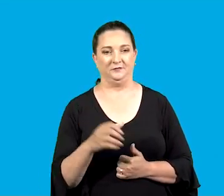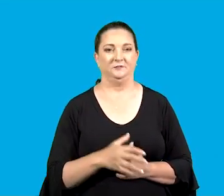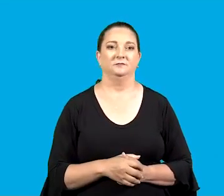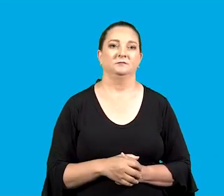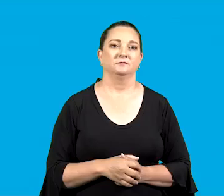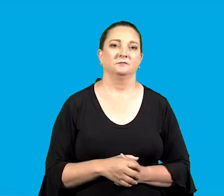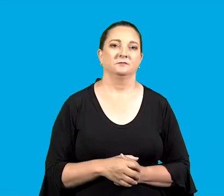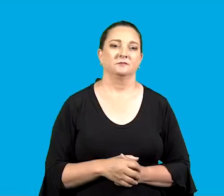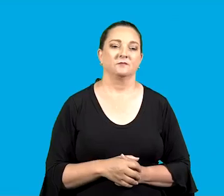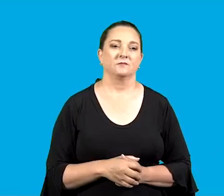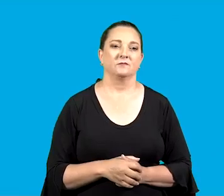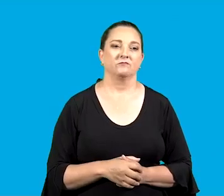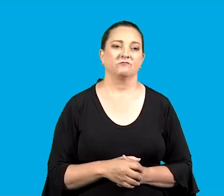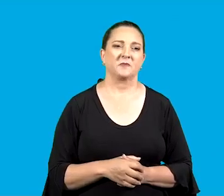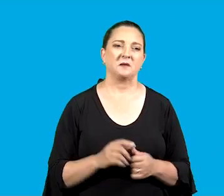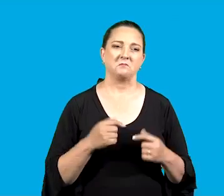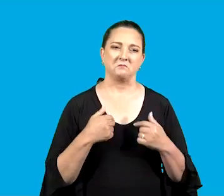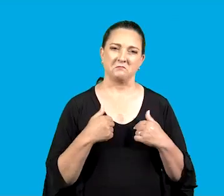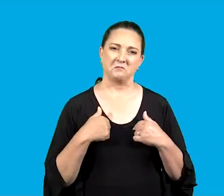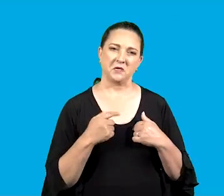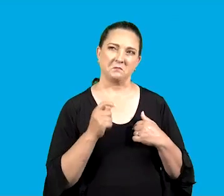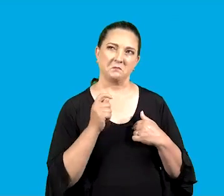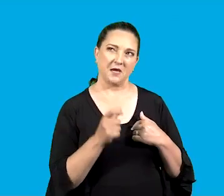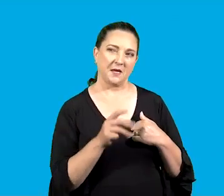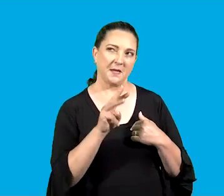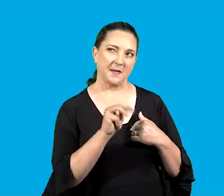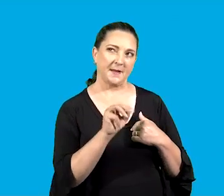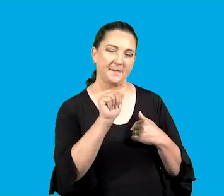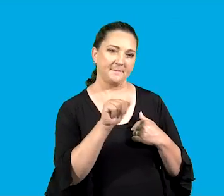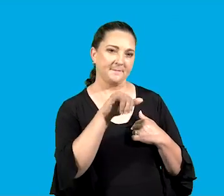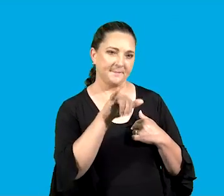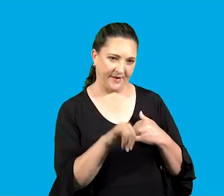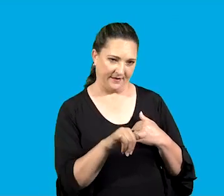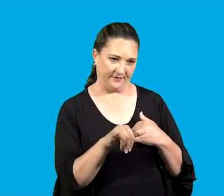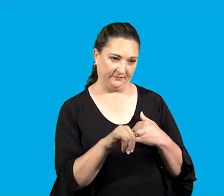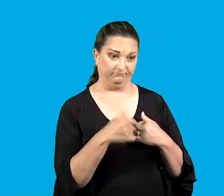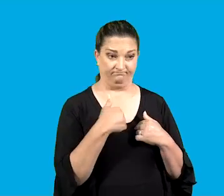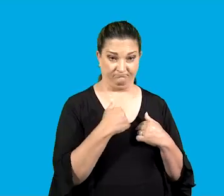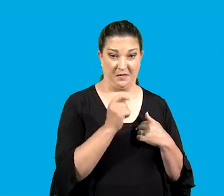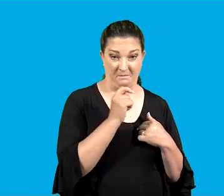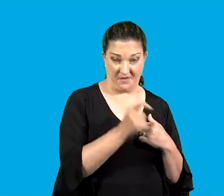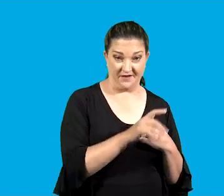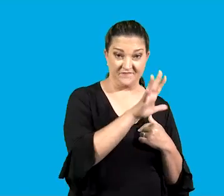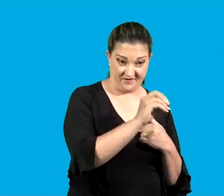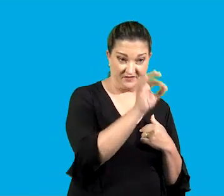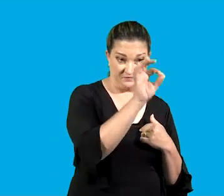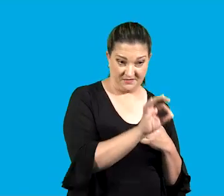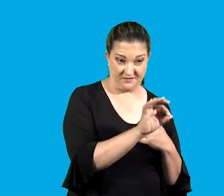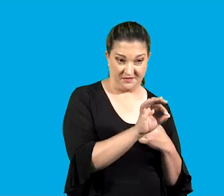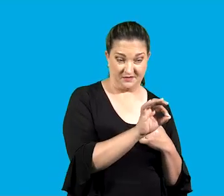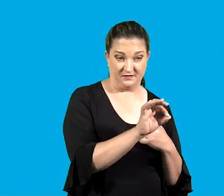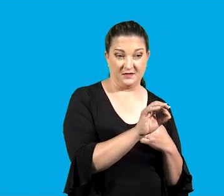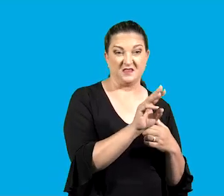74,200. And then, if I buy goods in May, I will pay 50% in